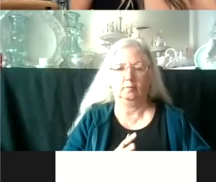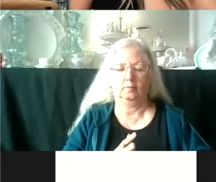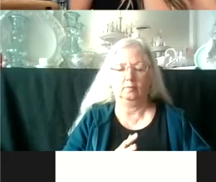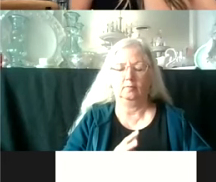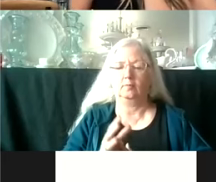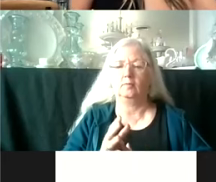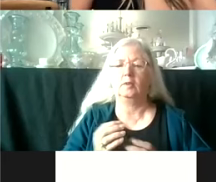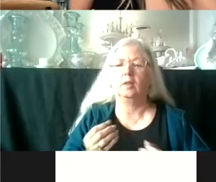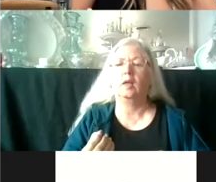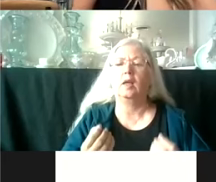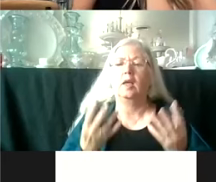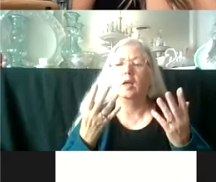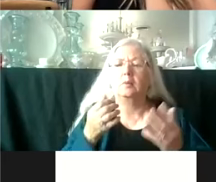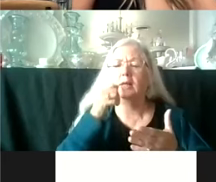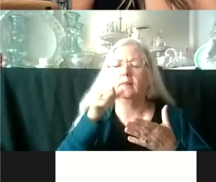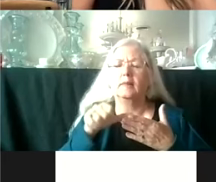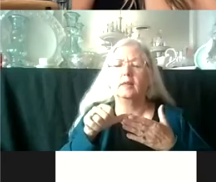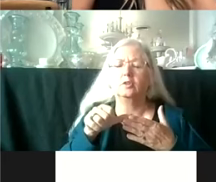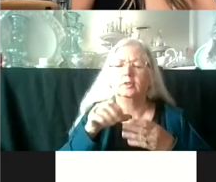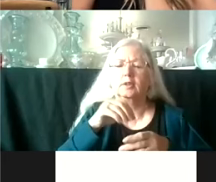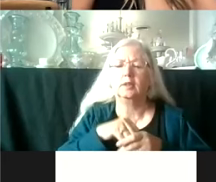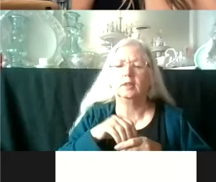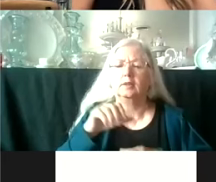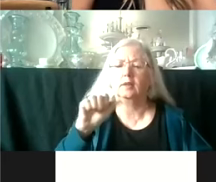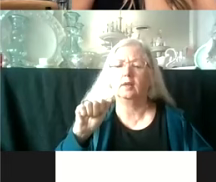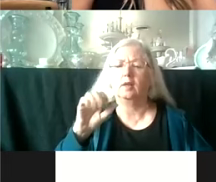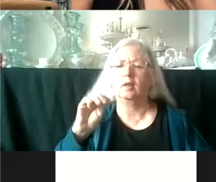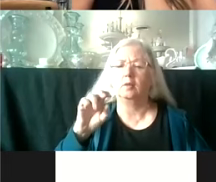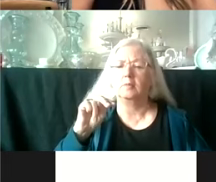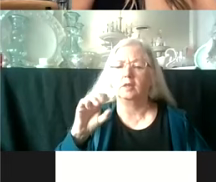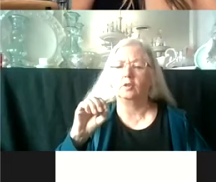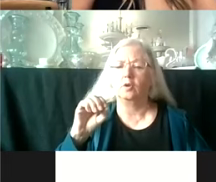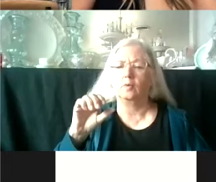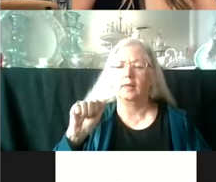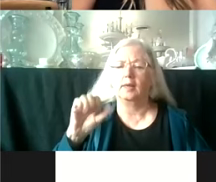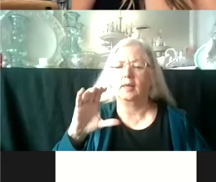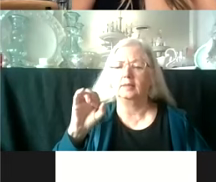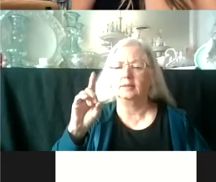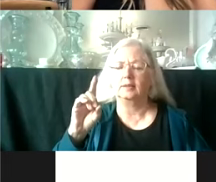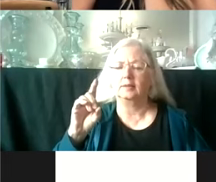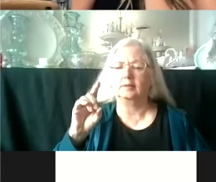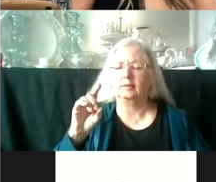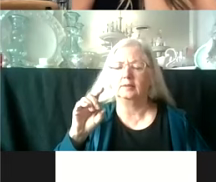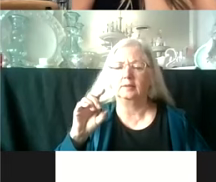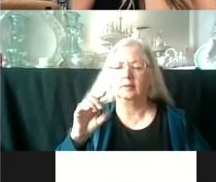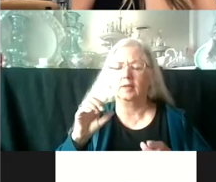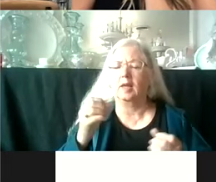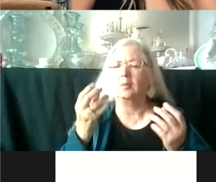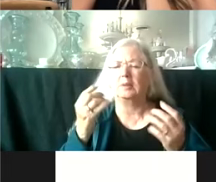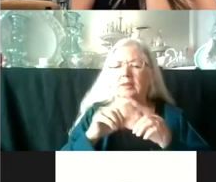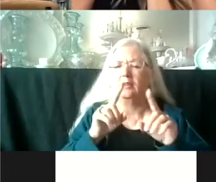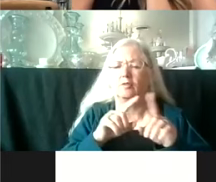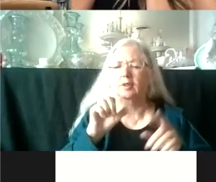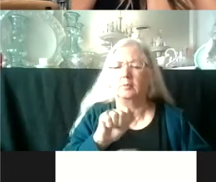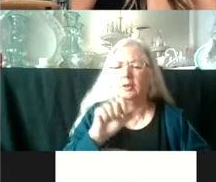And how many letters are there in the amino acid alphabet? How many different amino acids are there that we